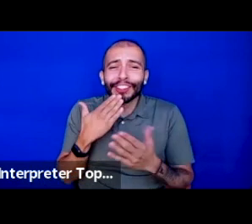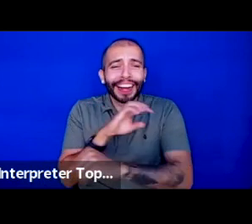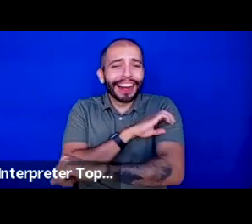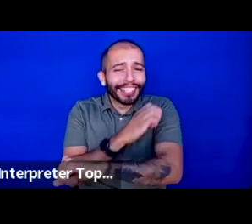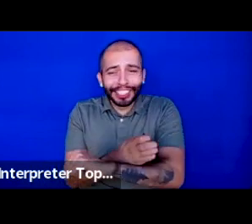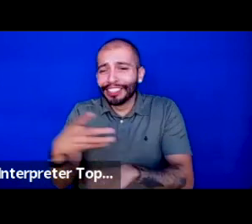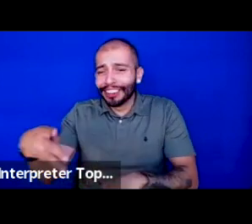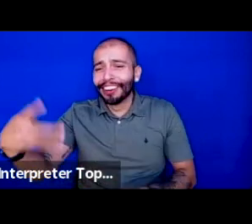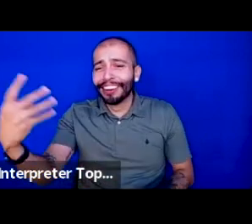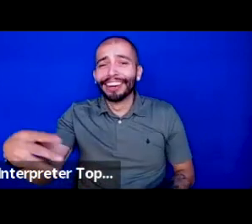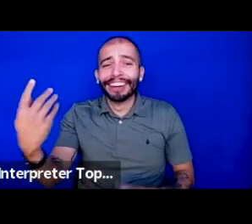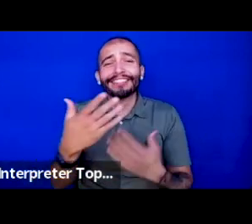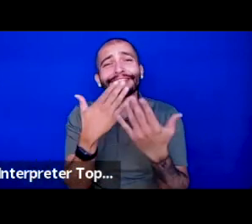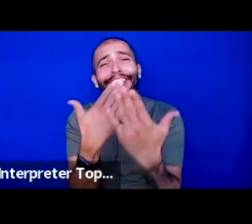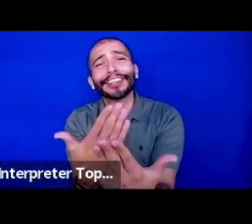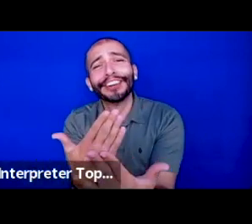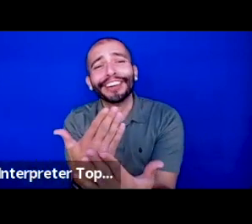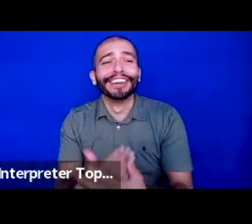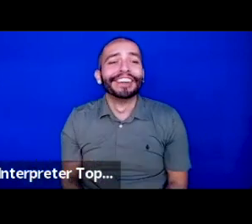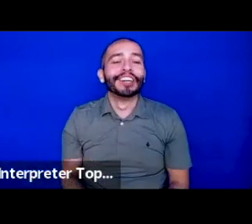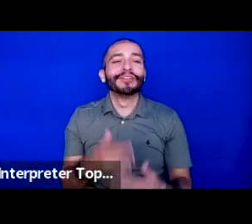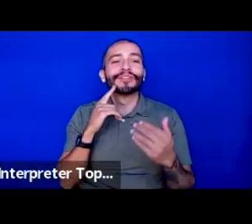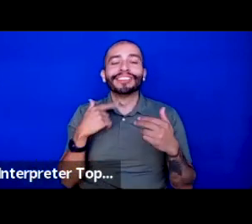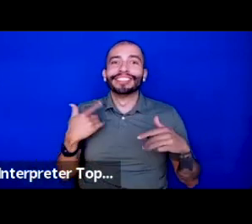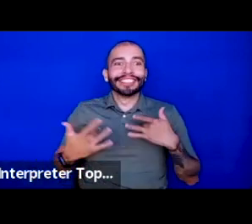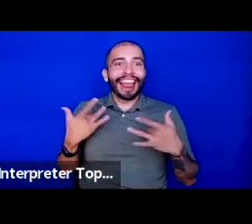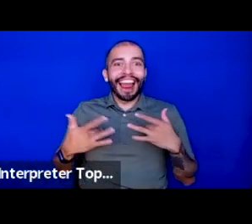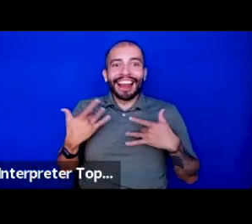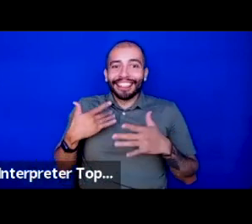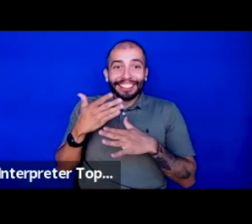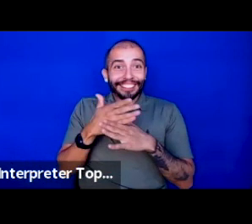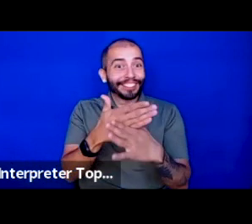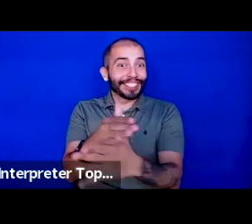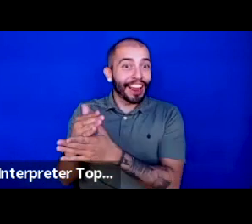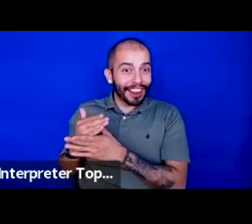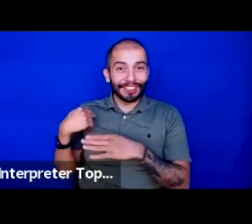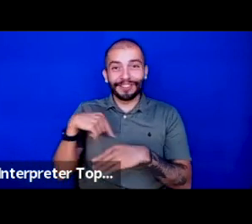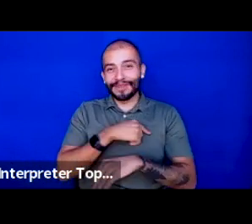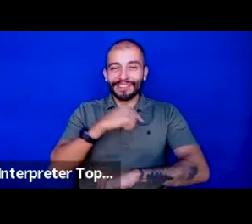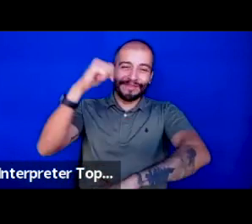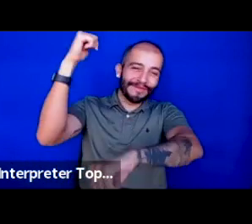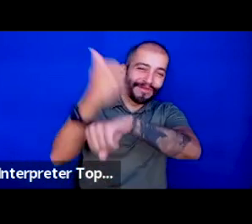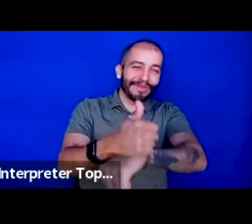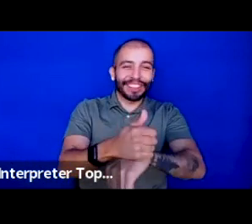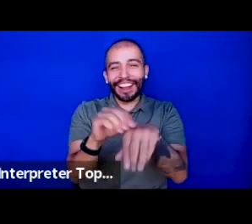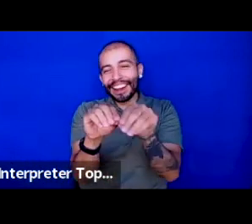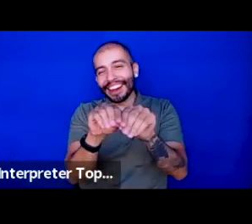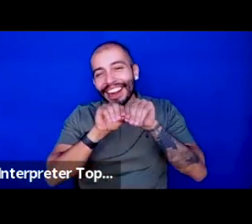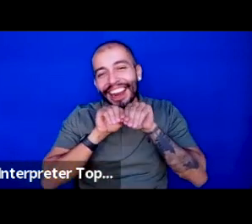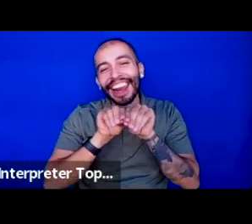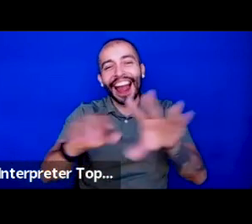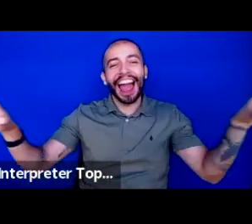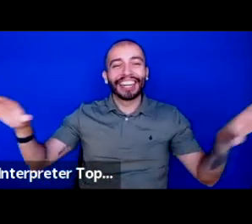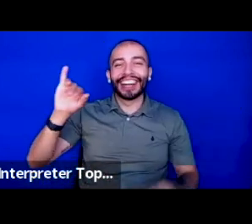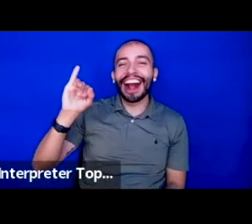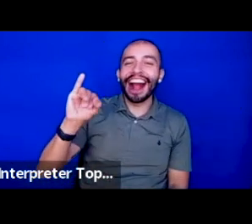share that we have just launched IDHA's Fall 2022 and Spring 2023 virtual training